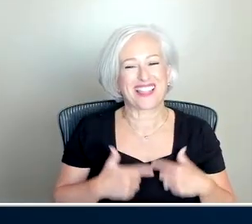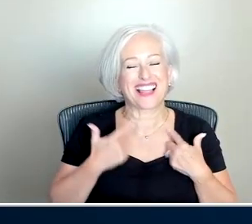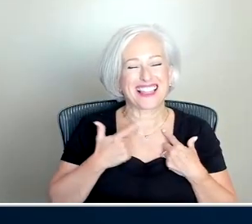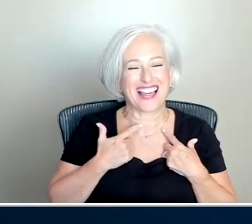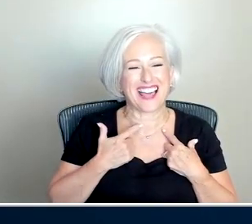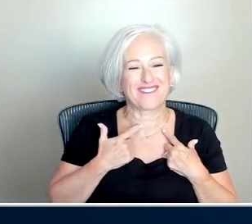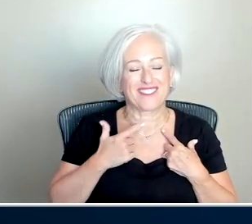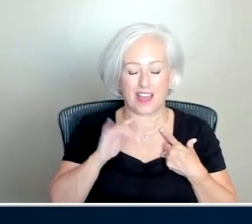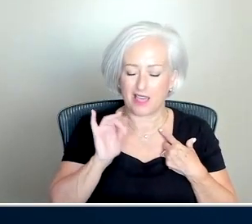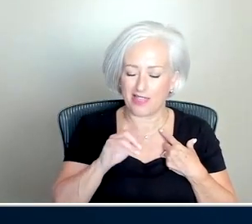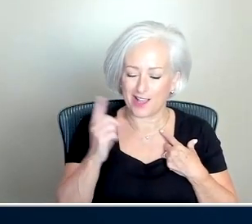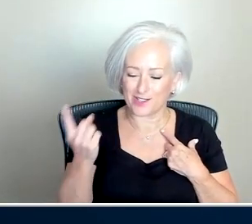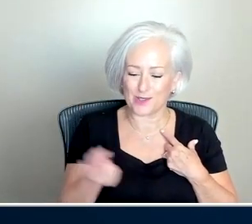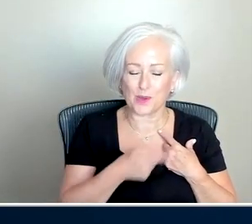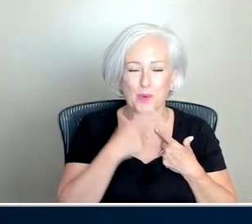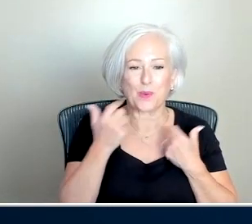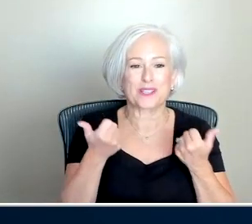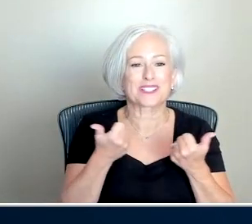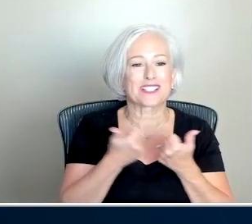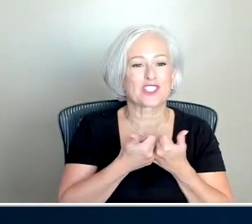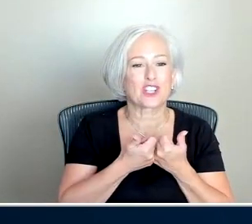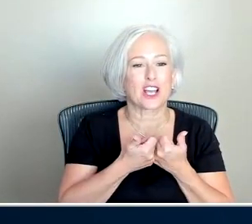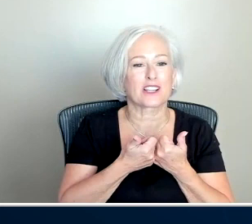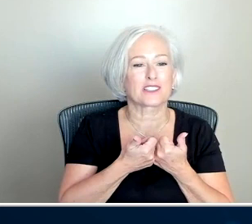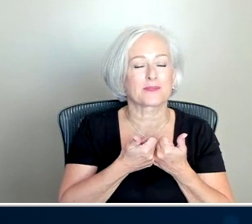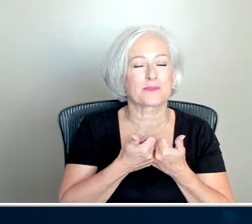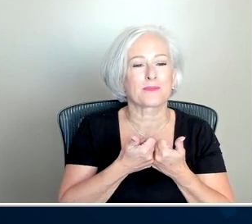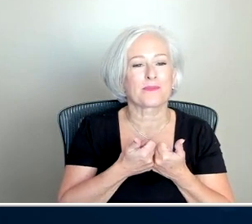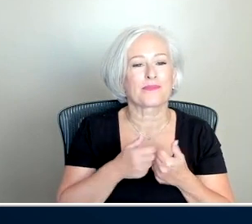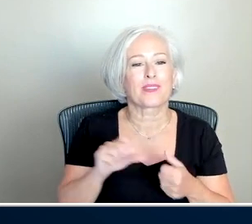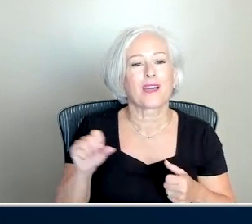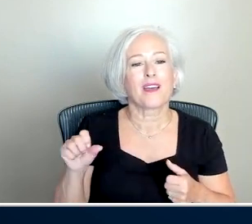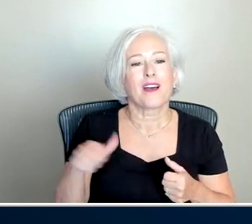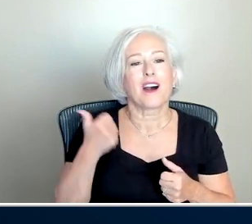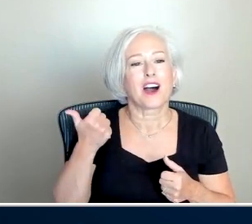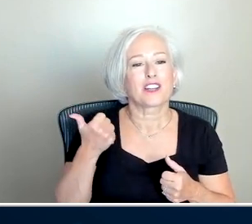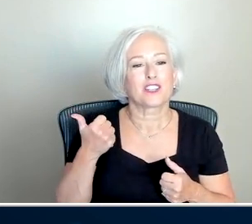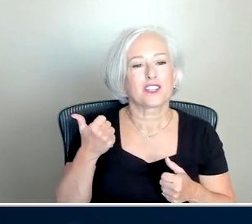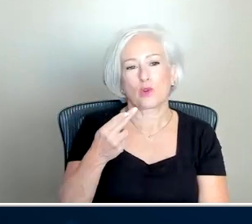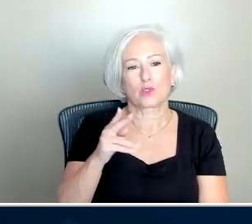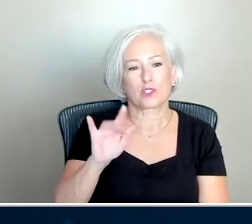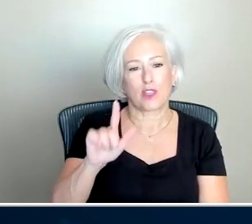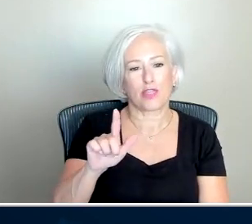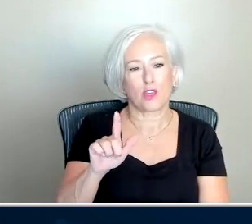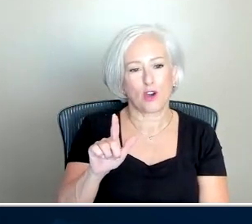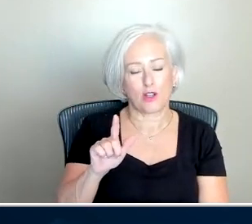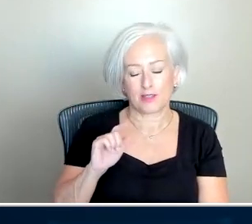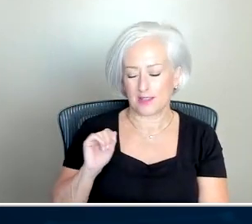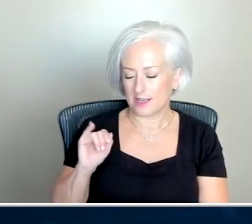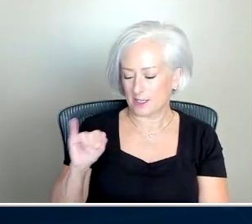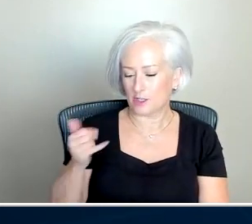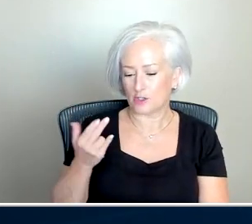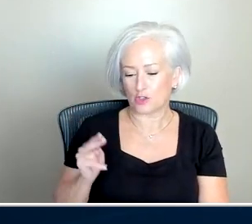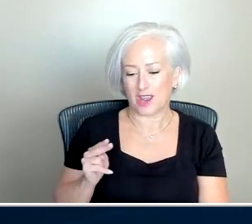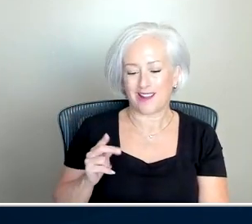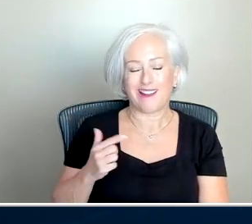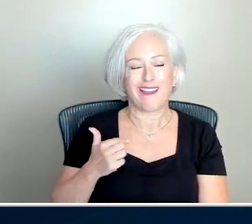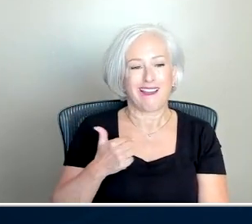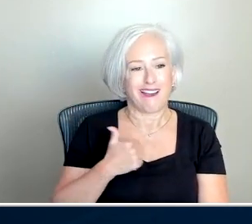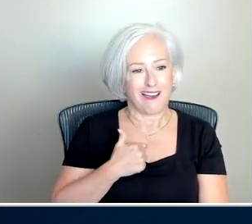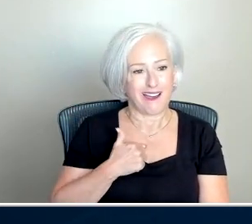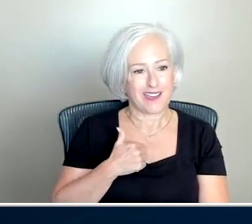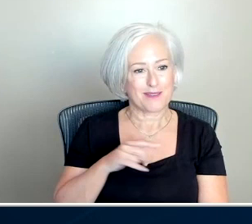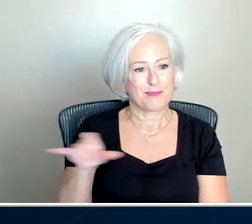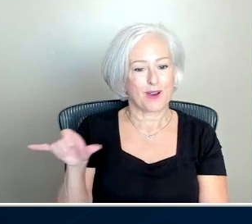viewer, Jan Vineyard, just wrote in a message to you specifically. Jan writes, I am another one of Dr. R's success